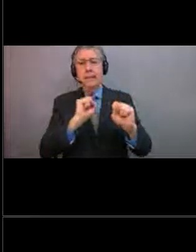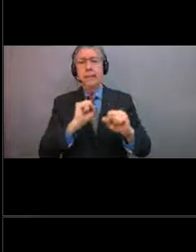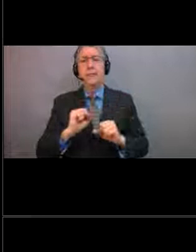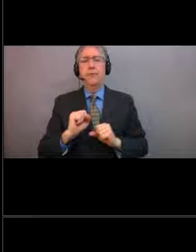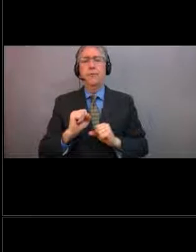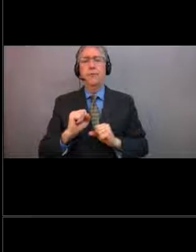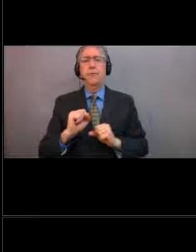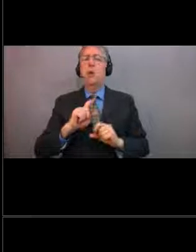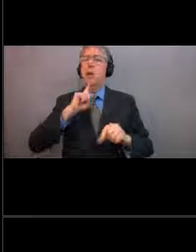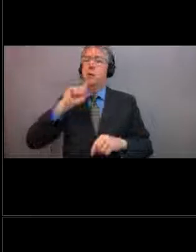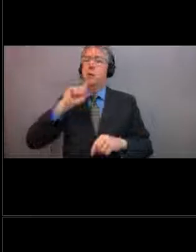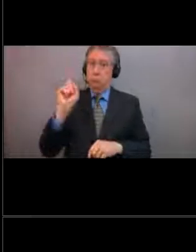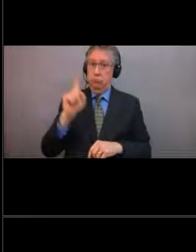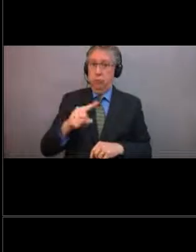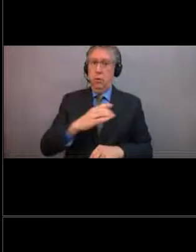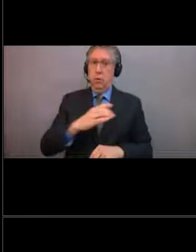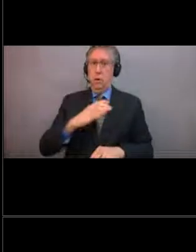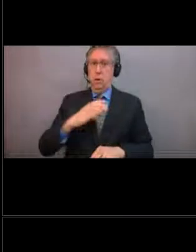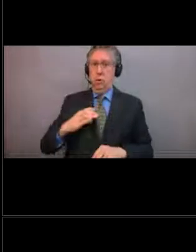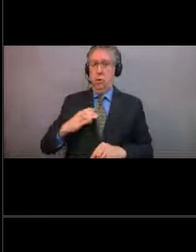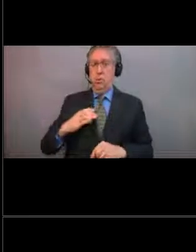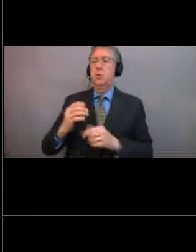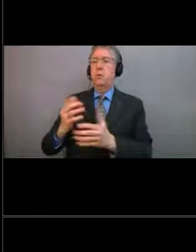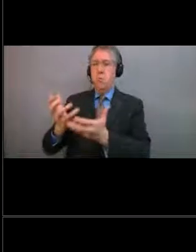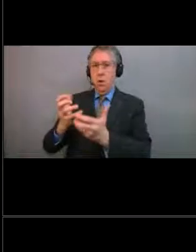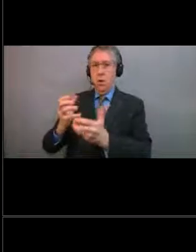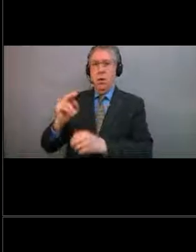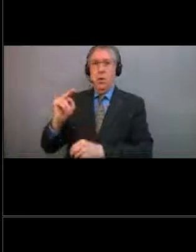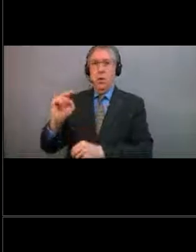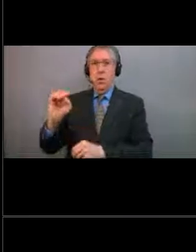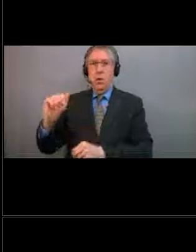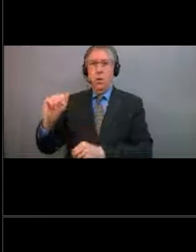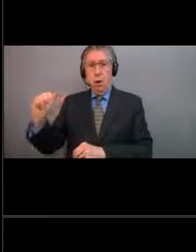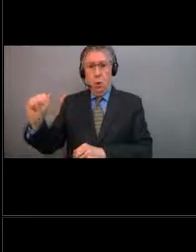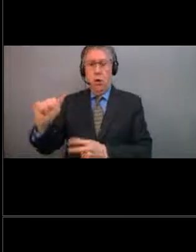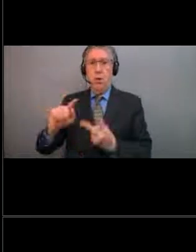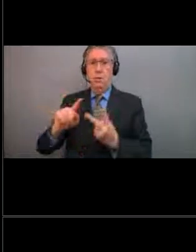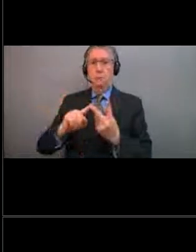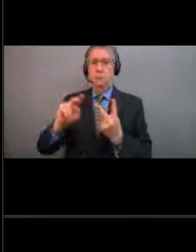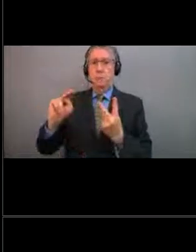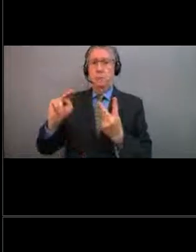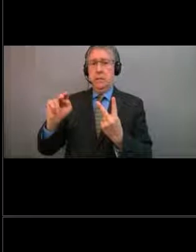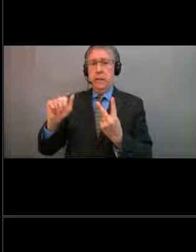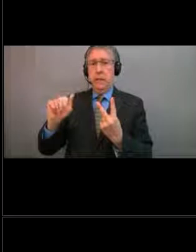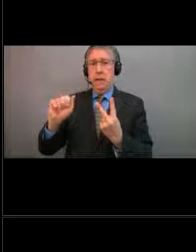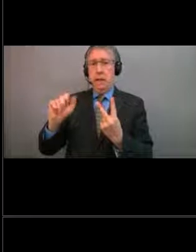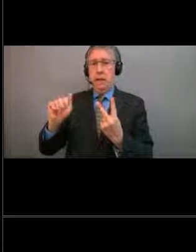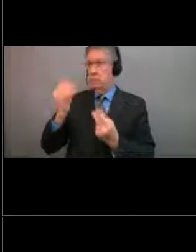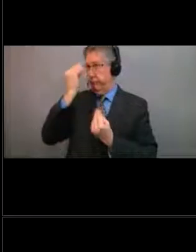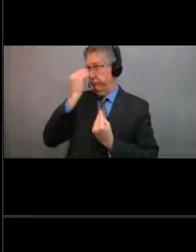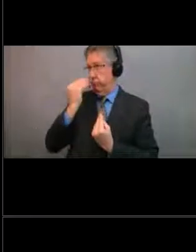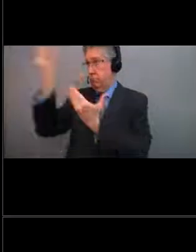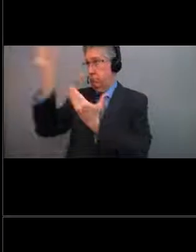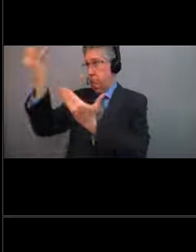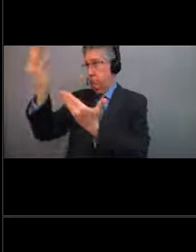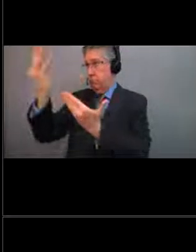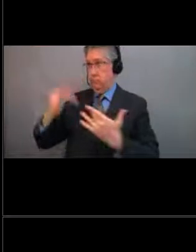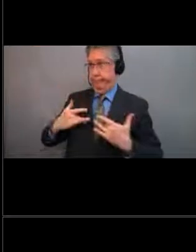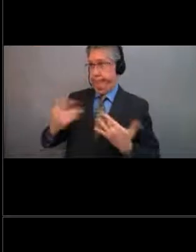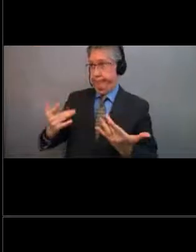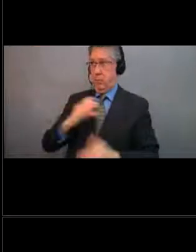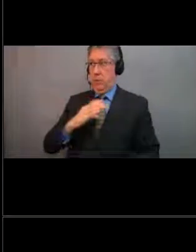report to Congress on the abundance of these gases to know when the ozone layer might become healed. And that's why day in and day out,